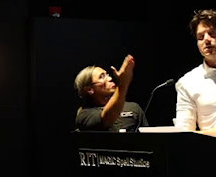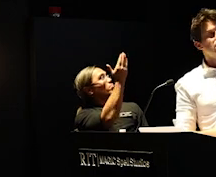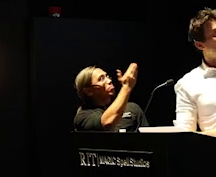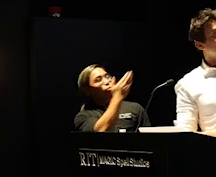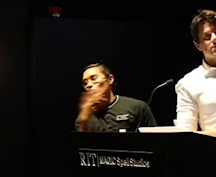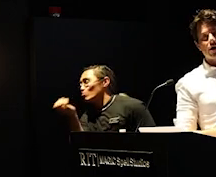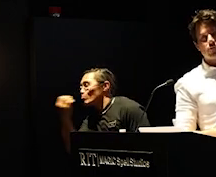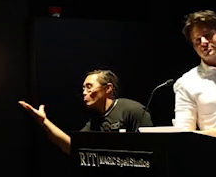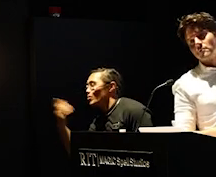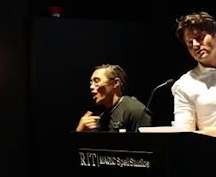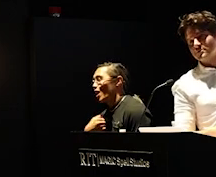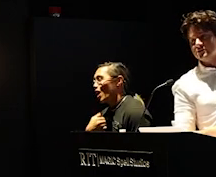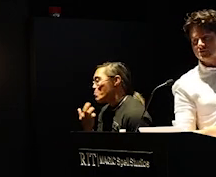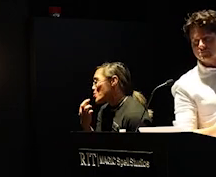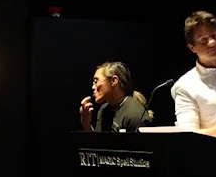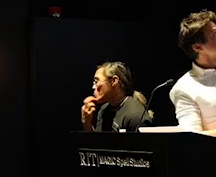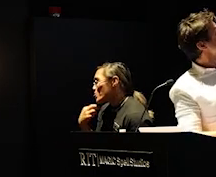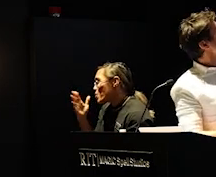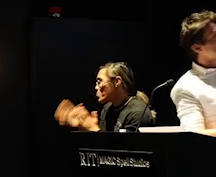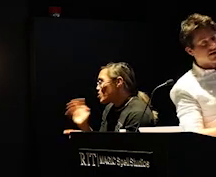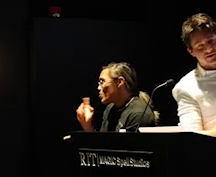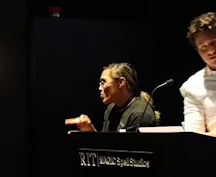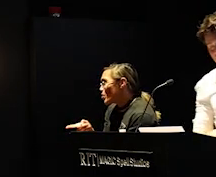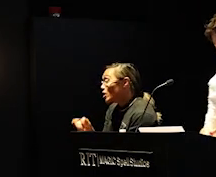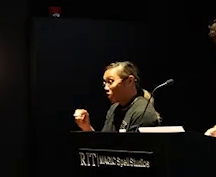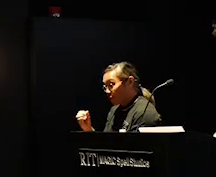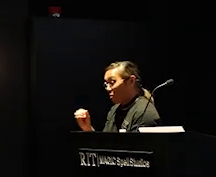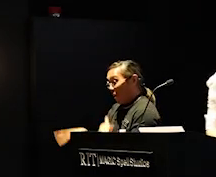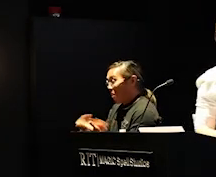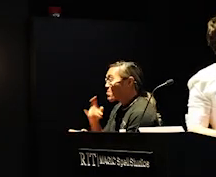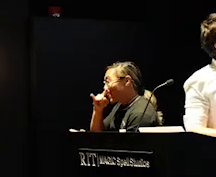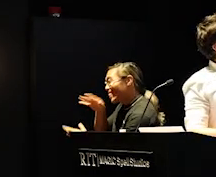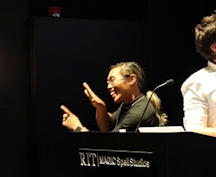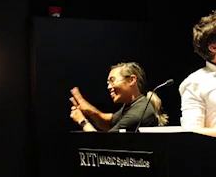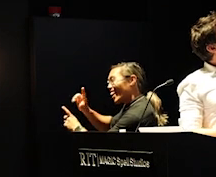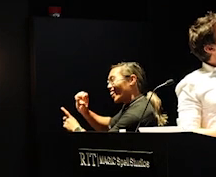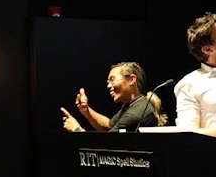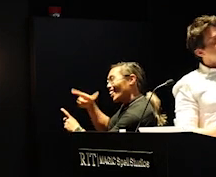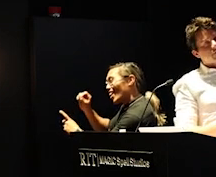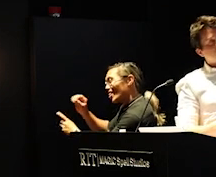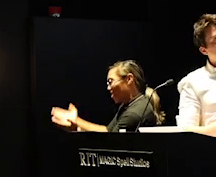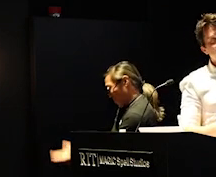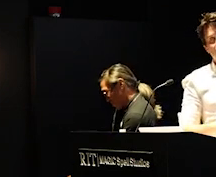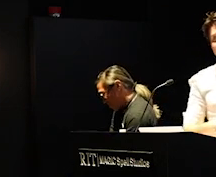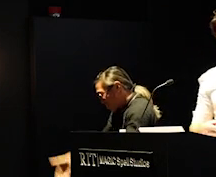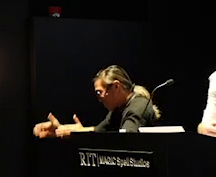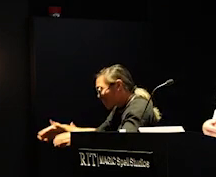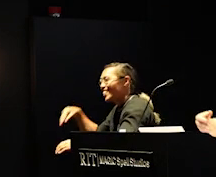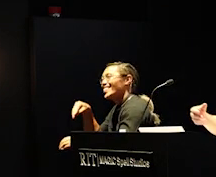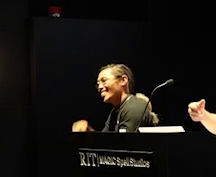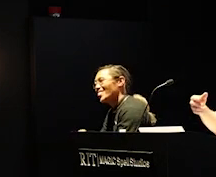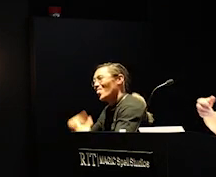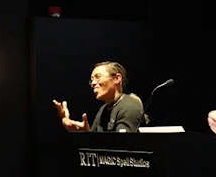Legos are in restaurant bus bins. That's what that black container is. But there's something about that.